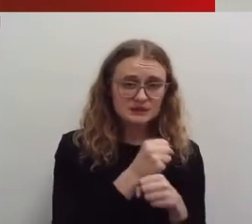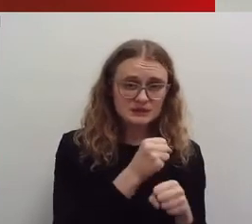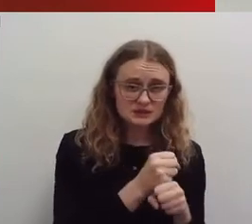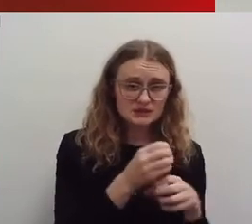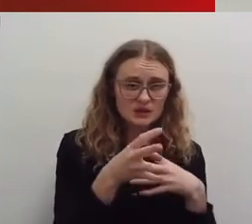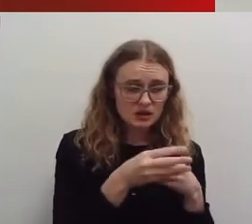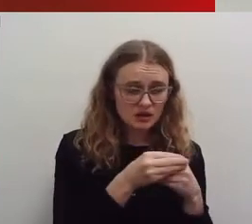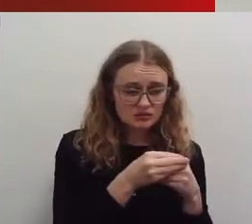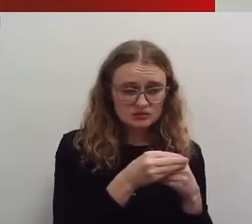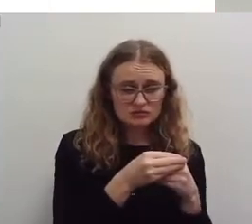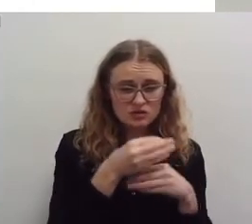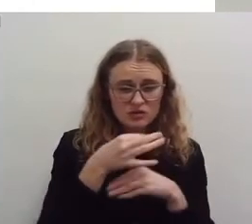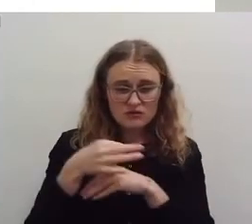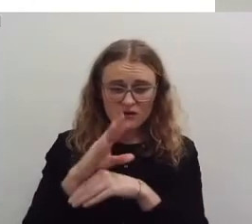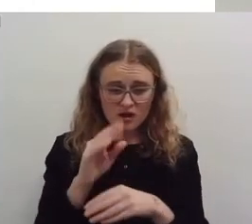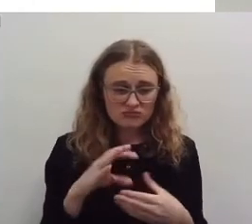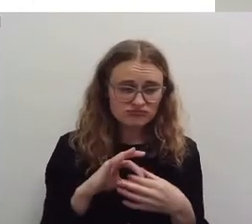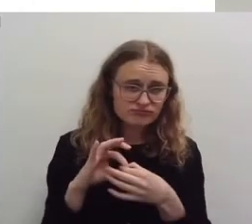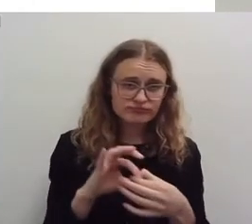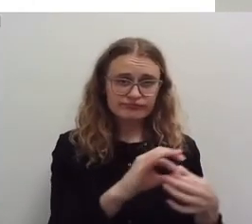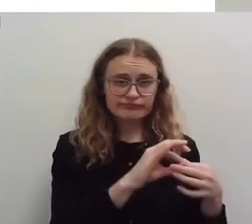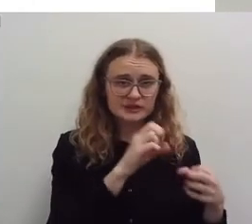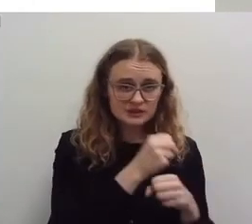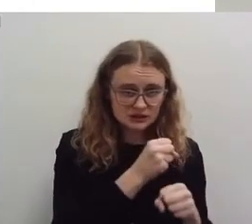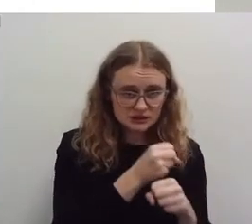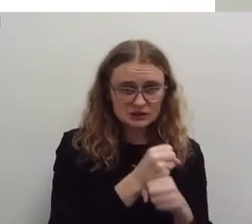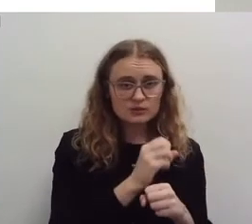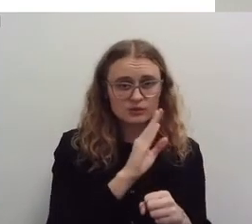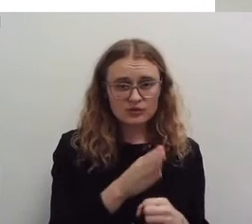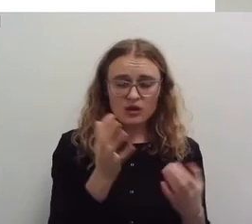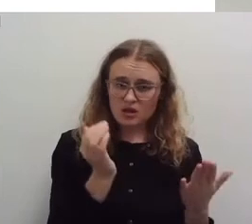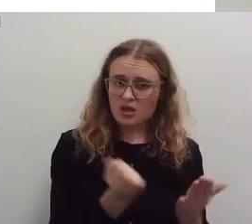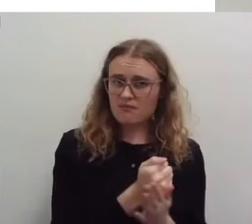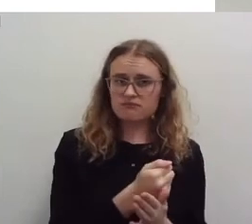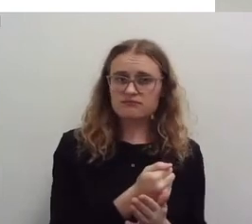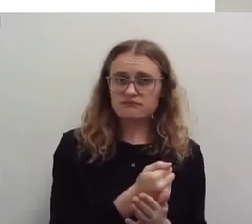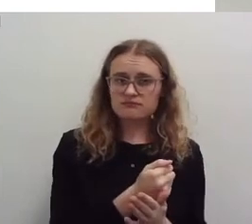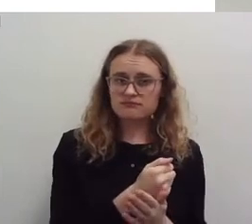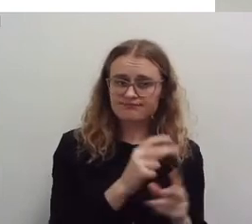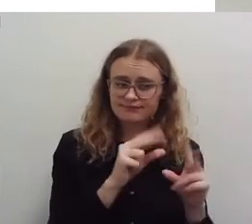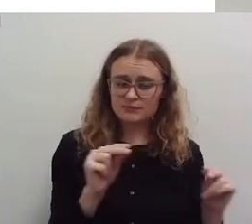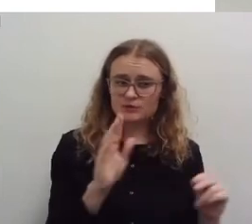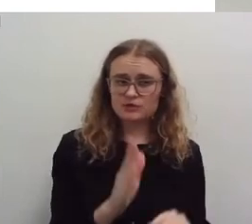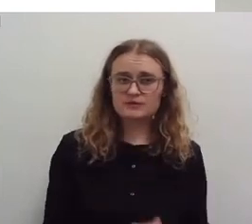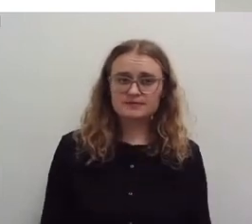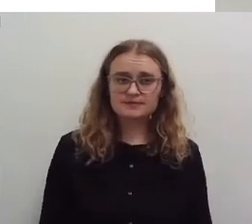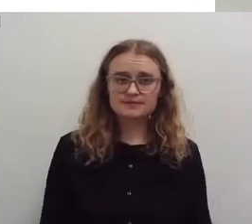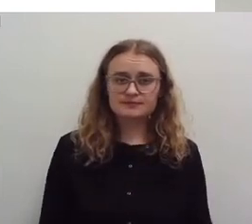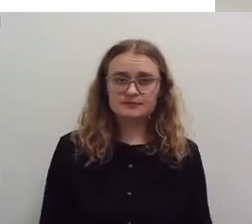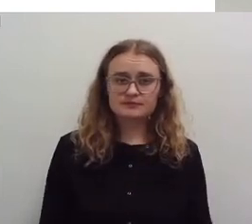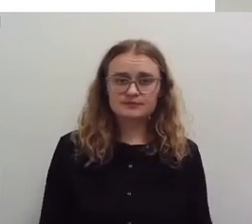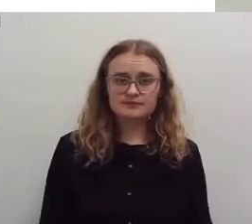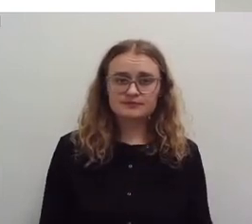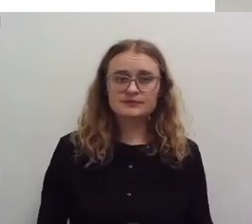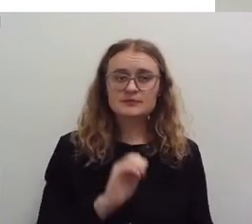Yes, thank you. I think that's very clear. And I'm going to send that same question over to you, Anna. If you look